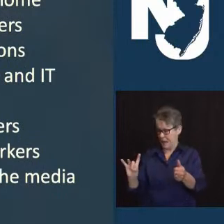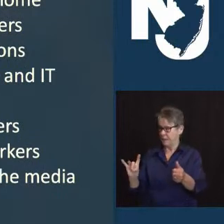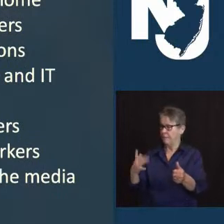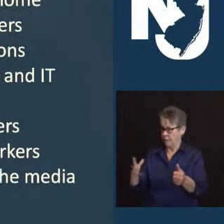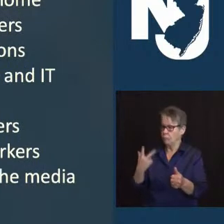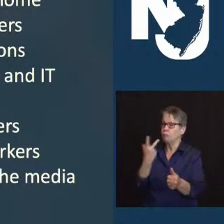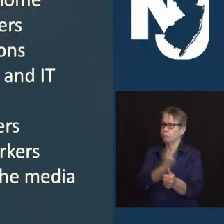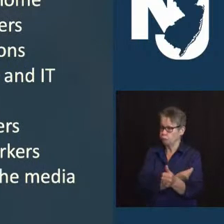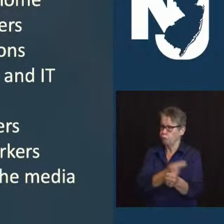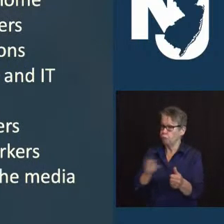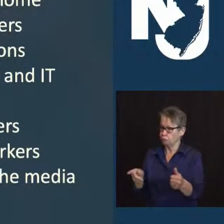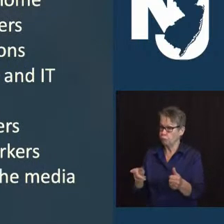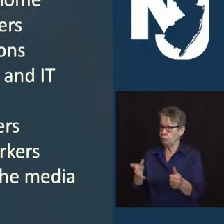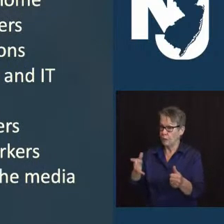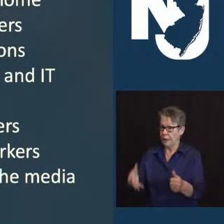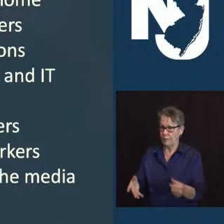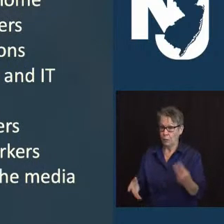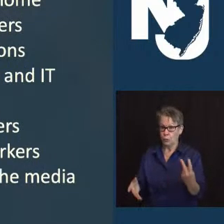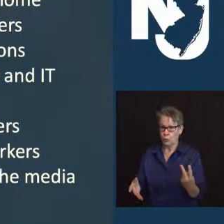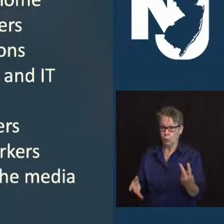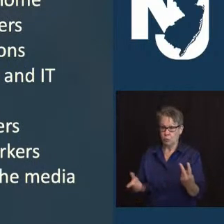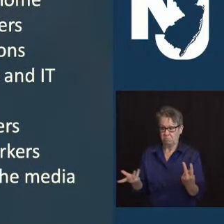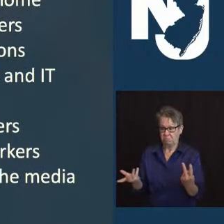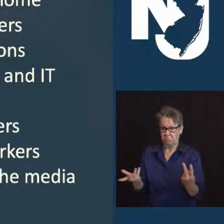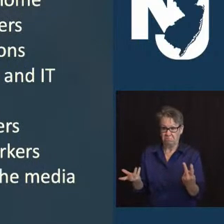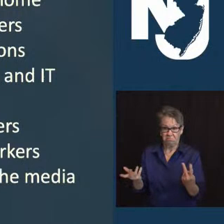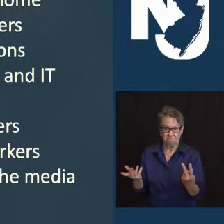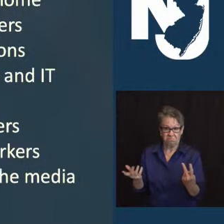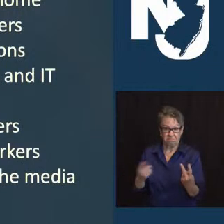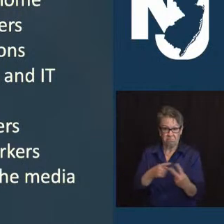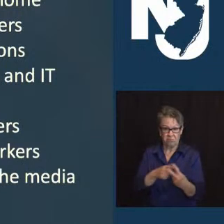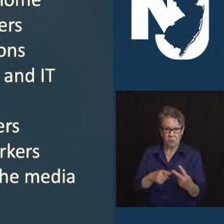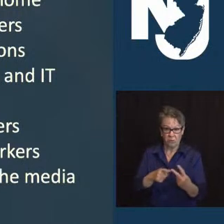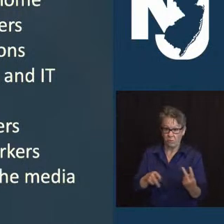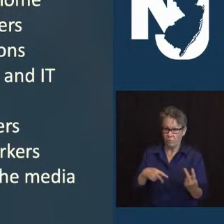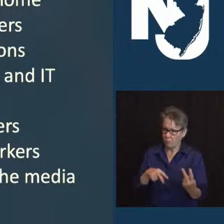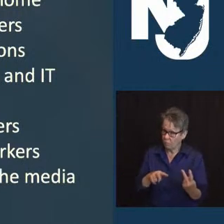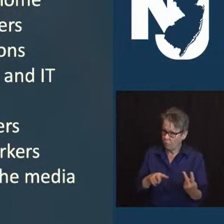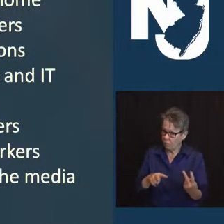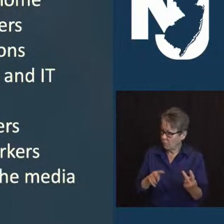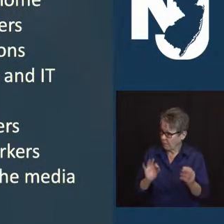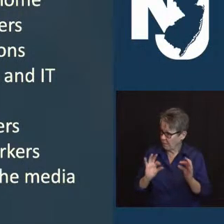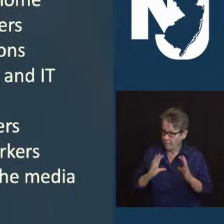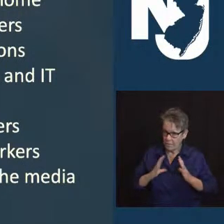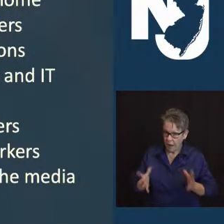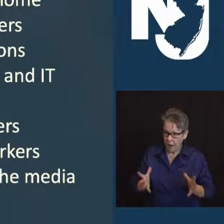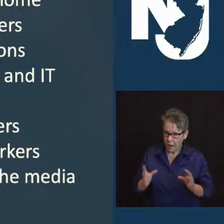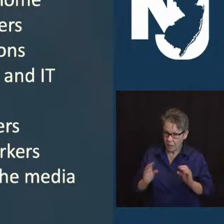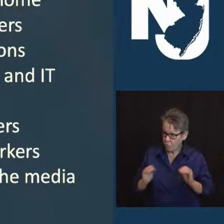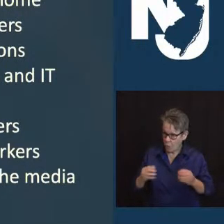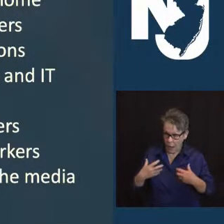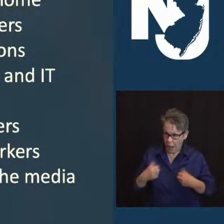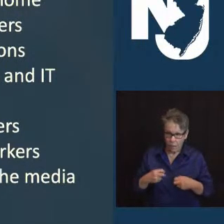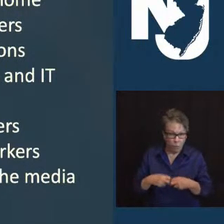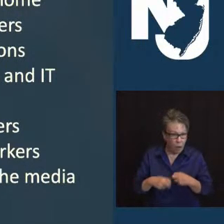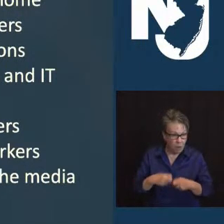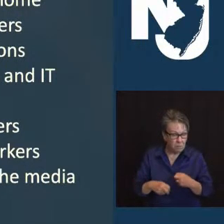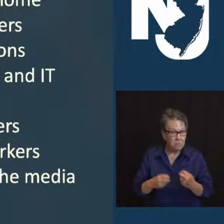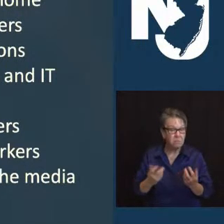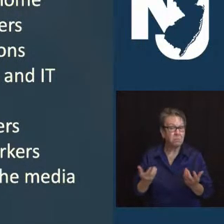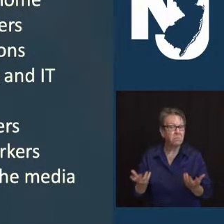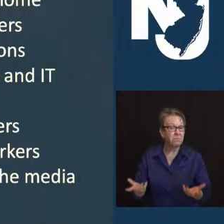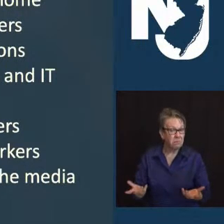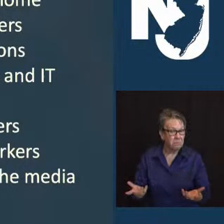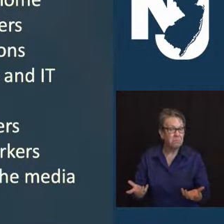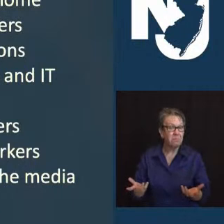2 of the 10 realize, you know what, Judy and Tina and Pat are okay. I guess it's okay for me to go in. So that's one of the benefits we've